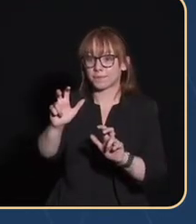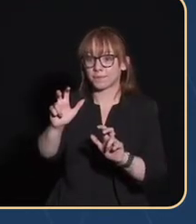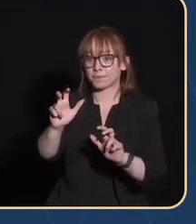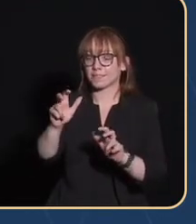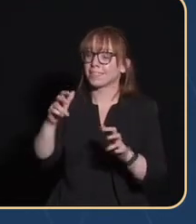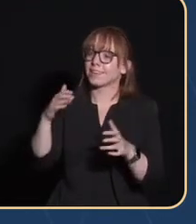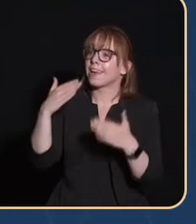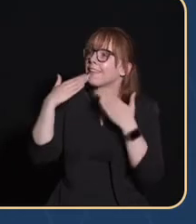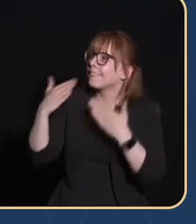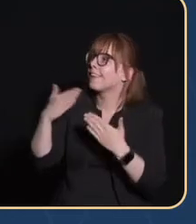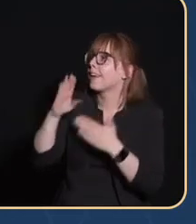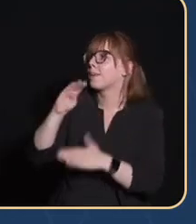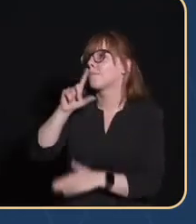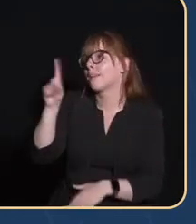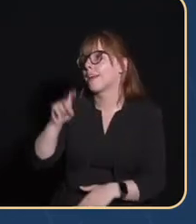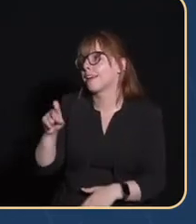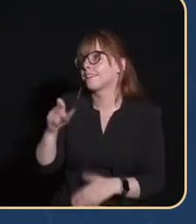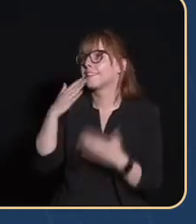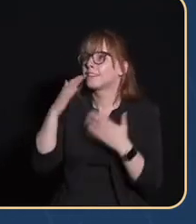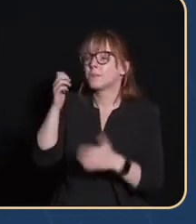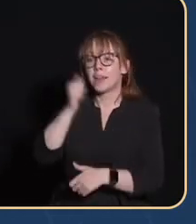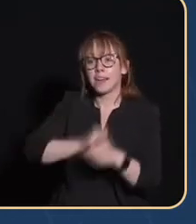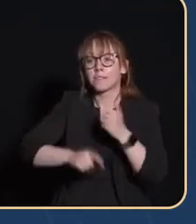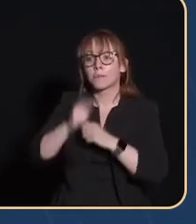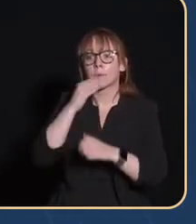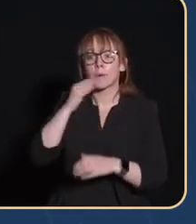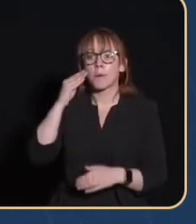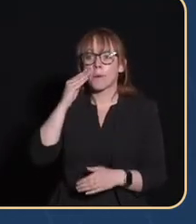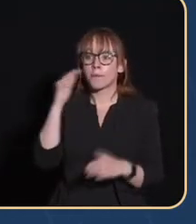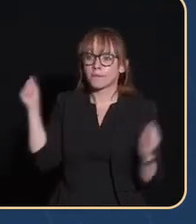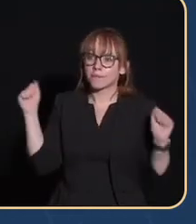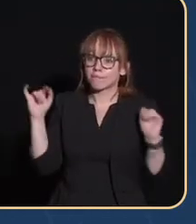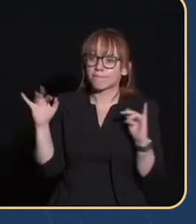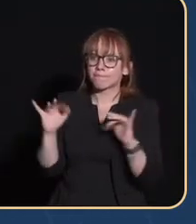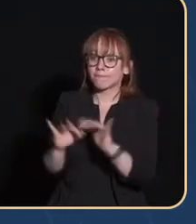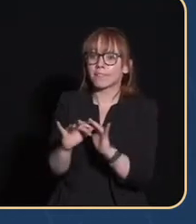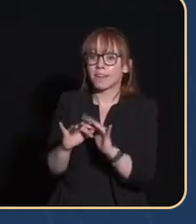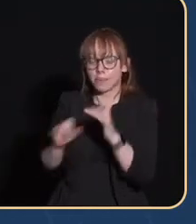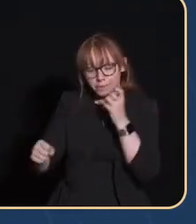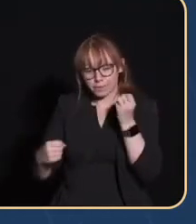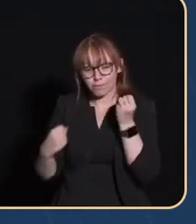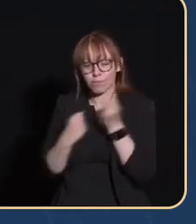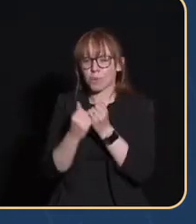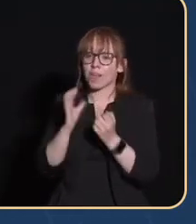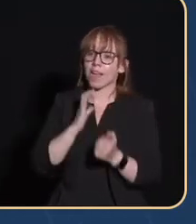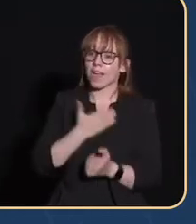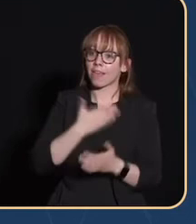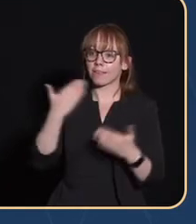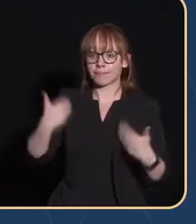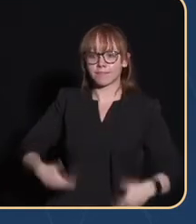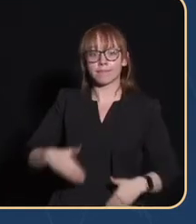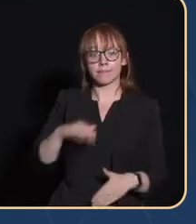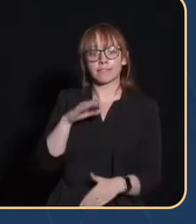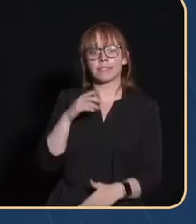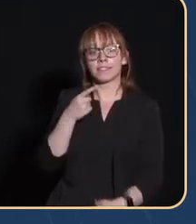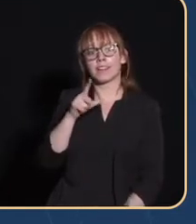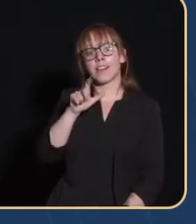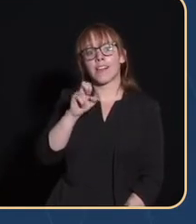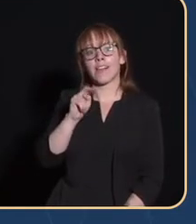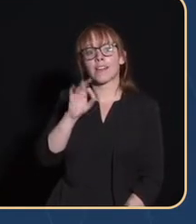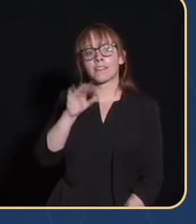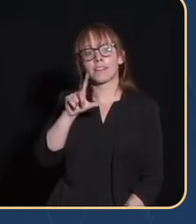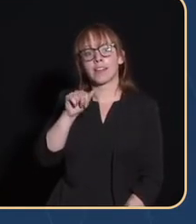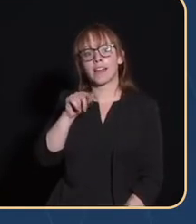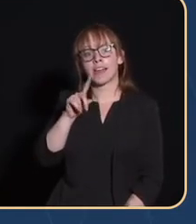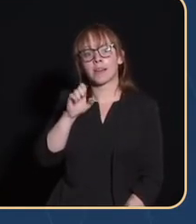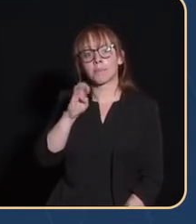Great job, Blaise. Thank you everyone at home tonight for gathering and rallying behind us. My name is Glenn Flattabo. I've been the auctioneer at this event